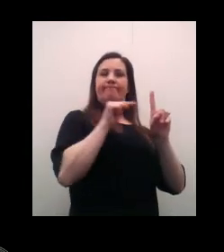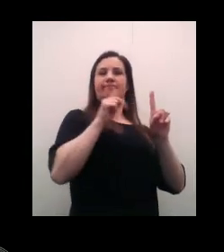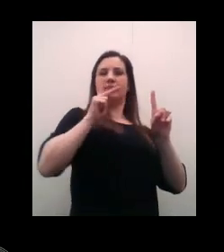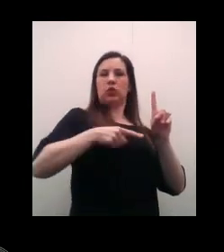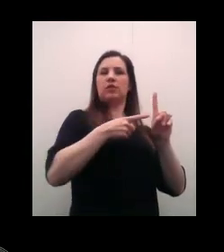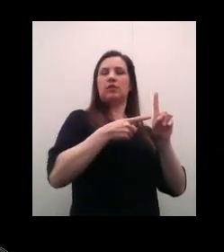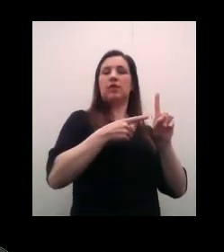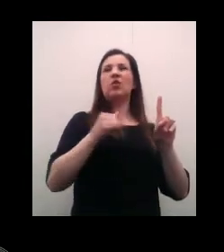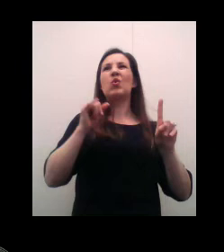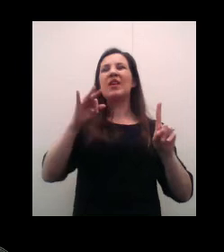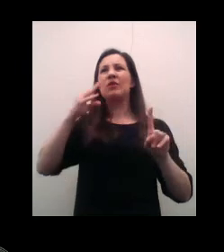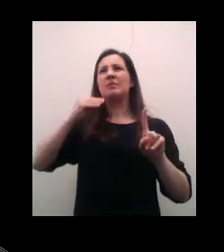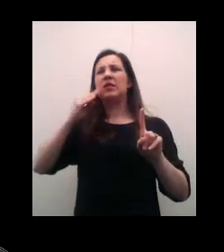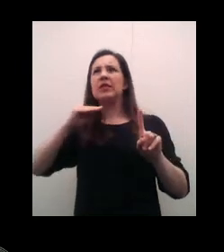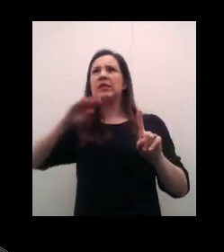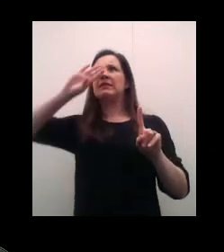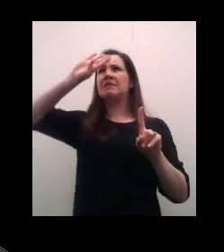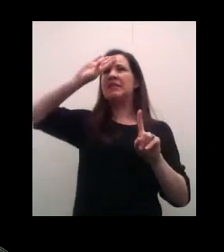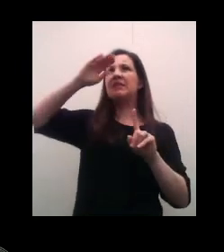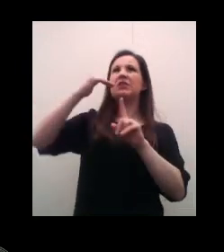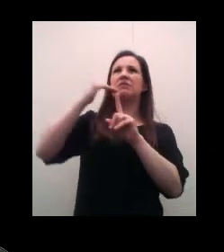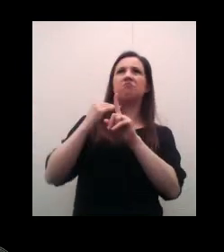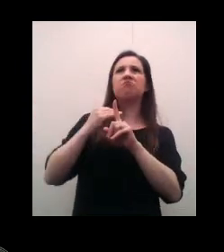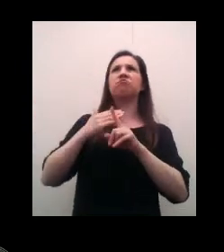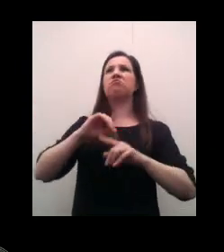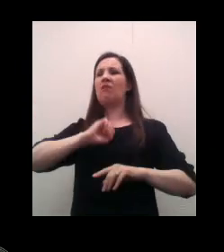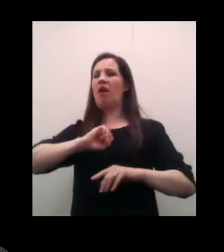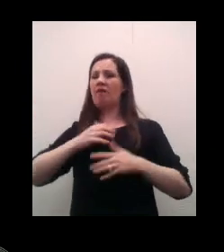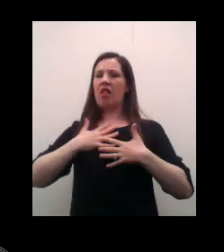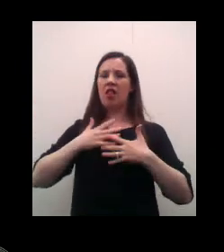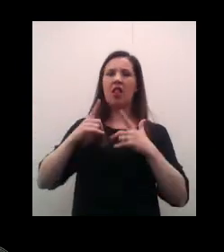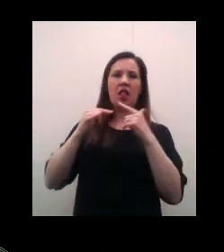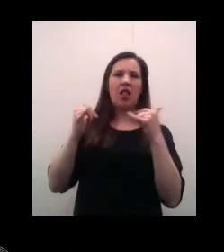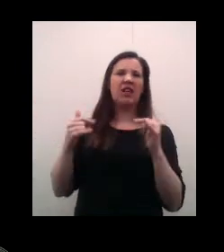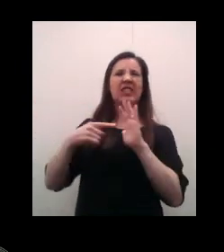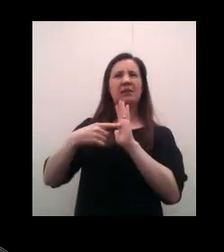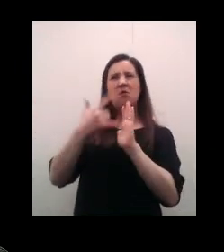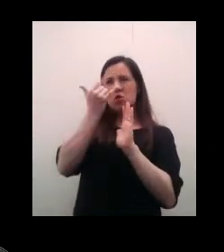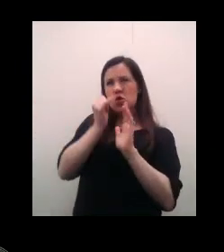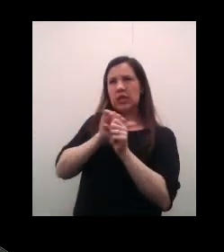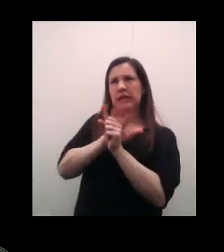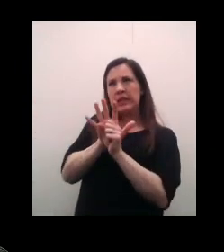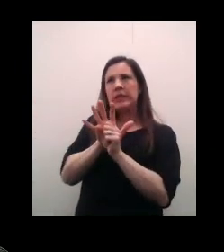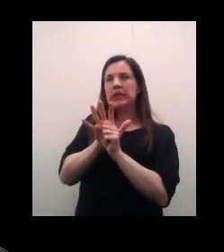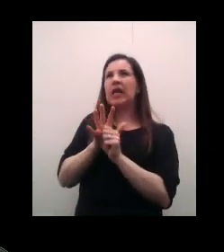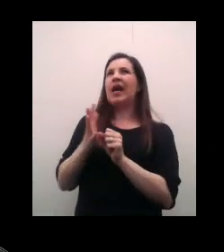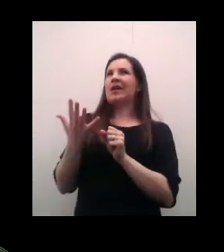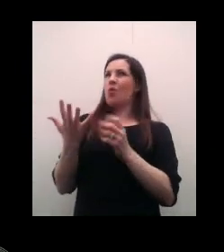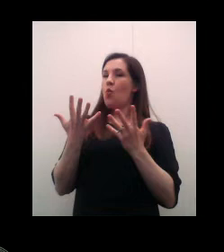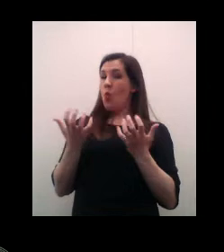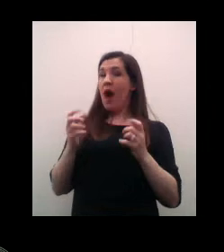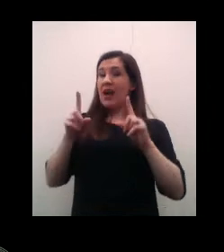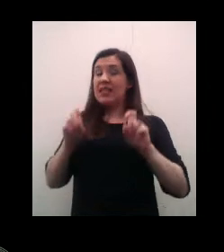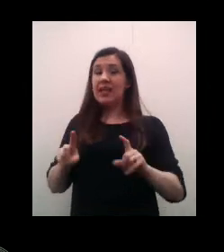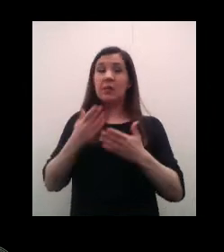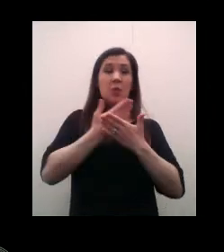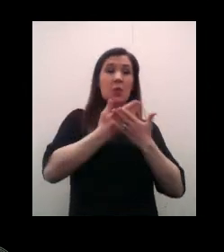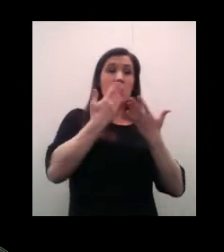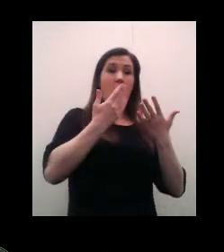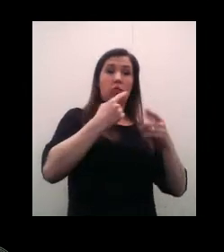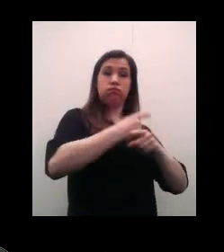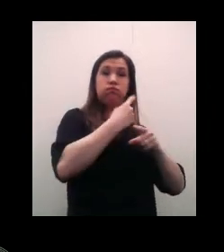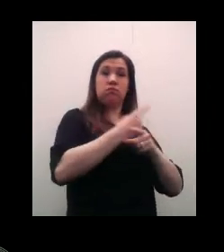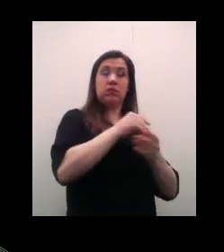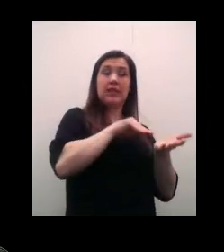symptoms that are consistent with COVID-19 and they want to get a test and they don't have a primary care provider,